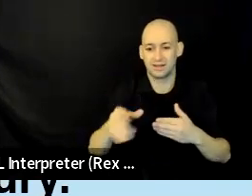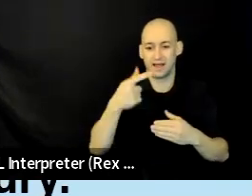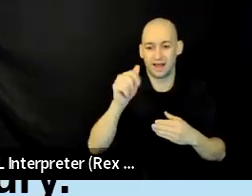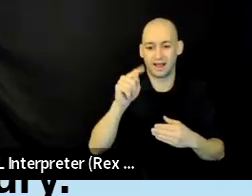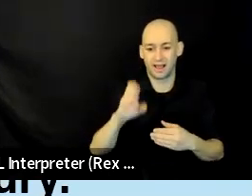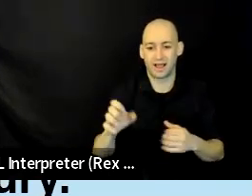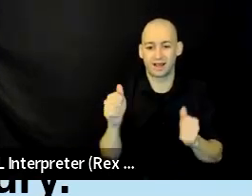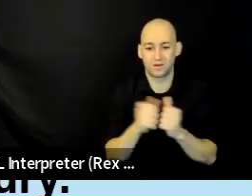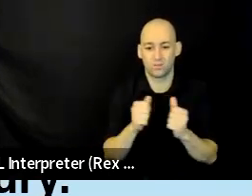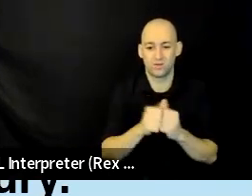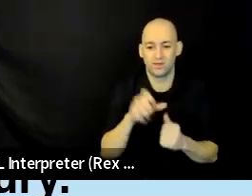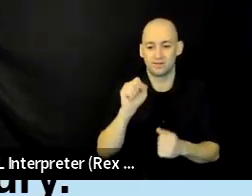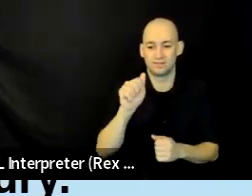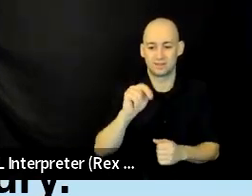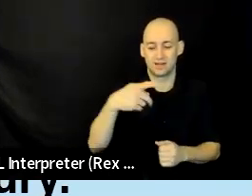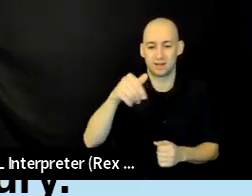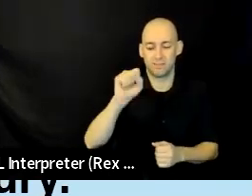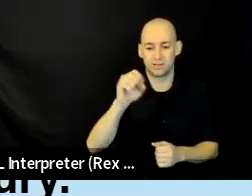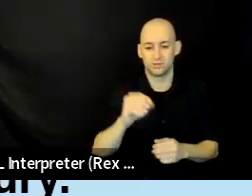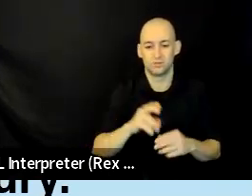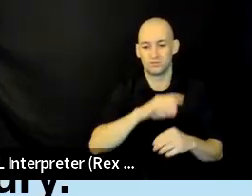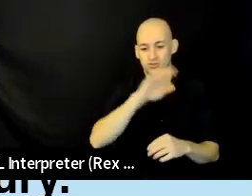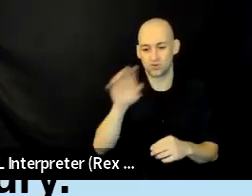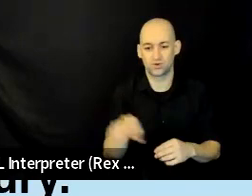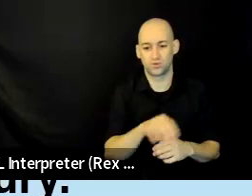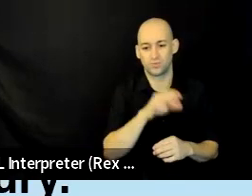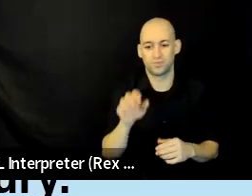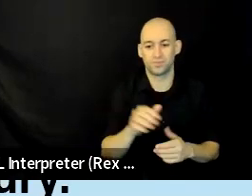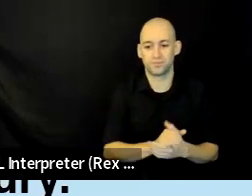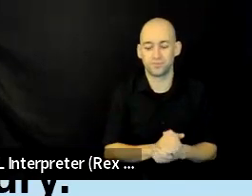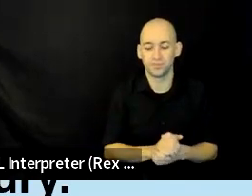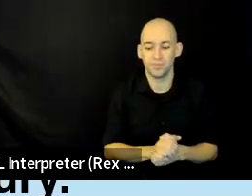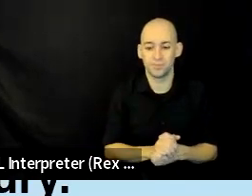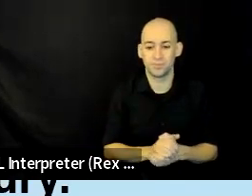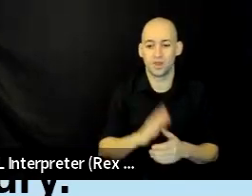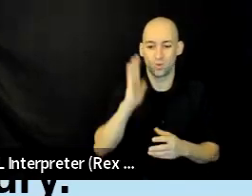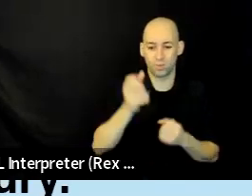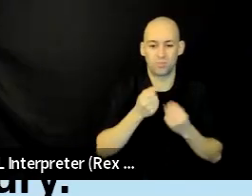Detours will direct traffic to the truck stop during construction. Next.